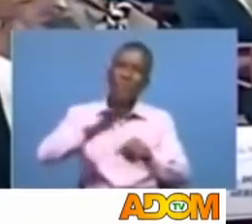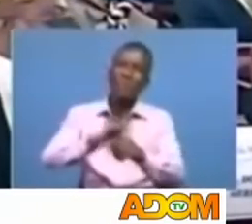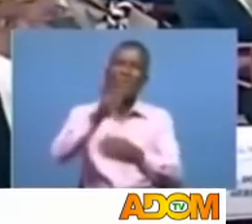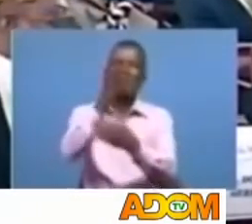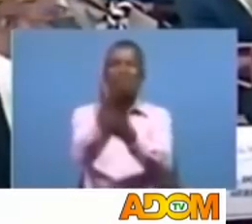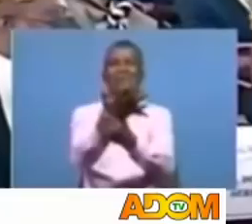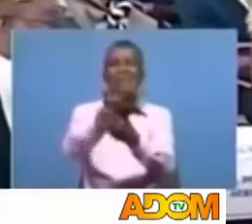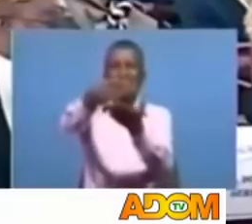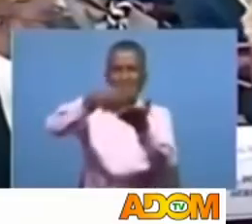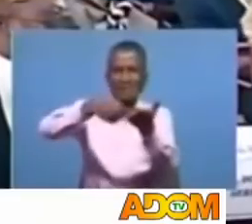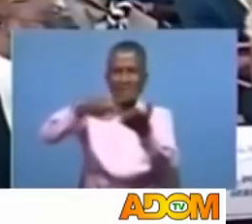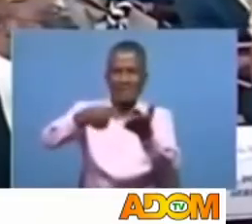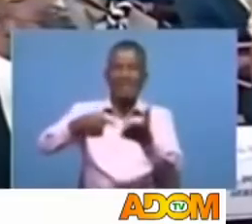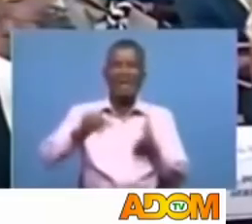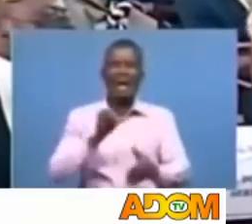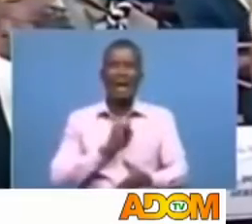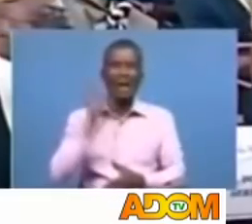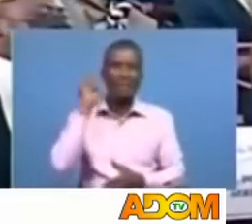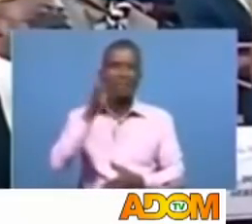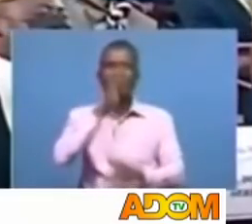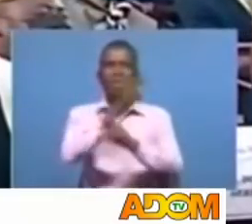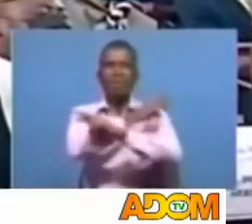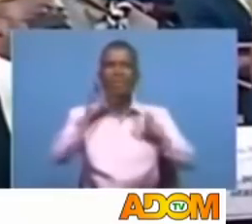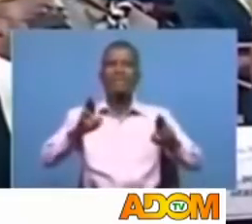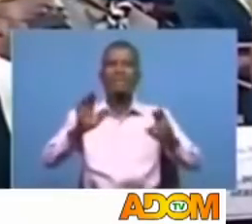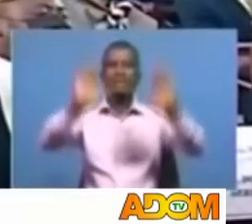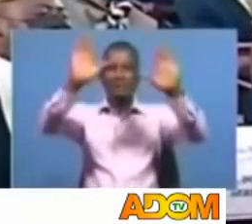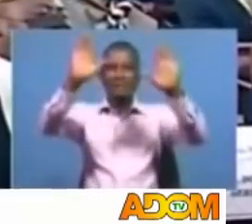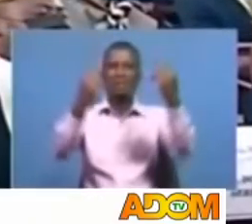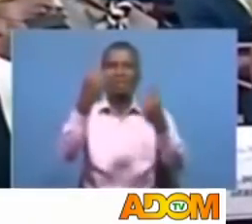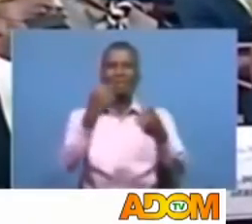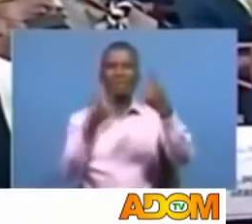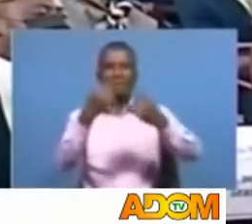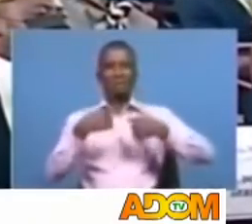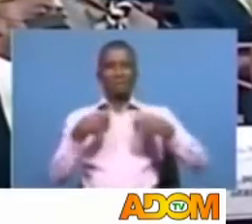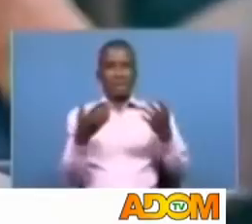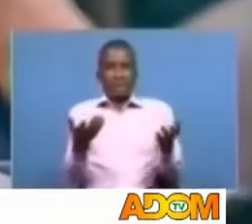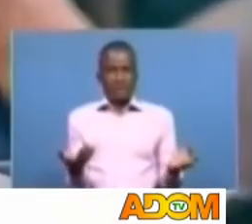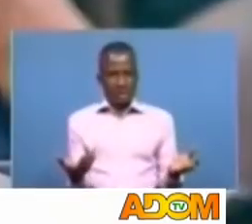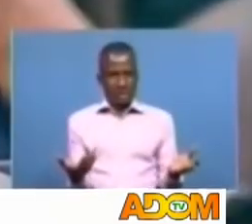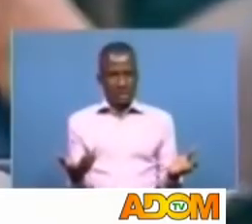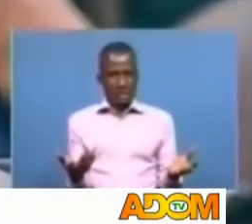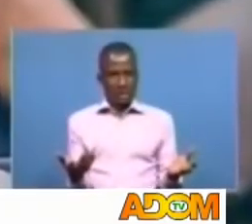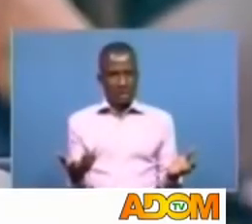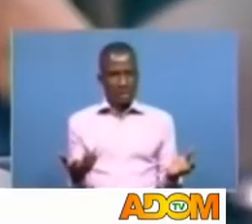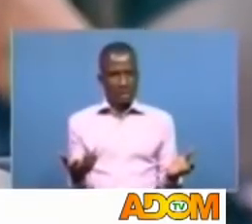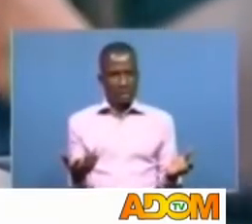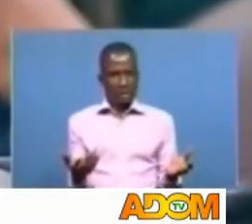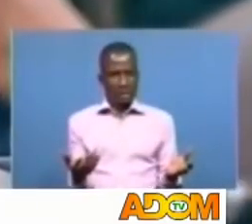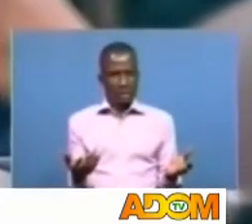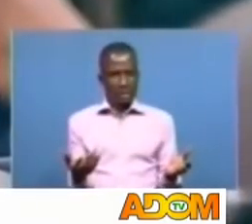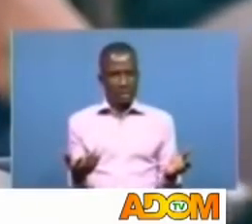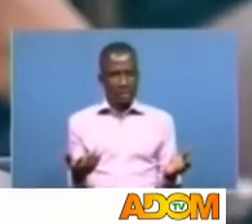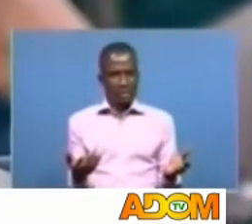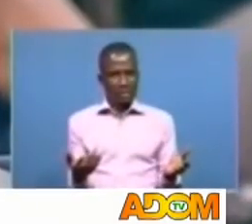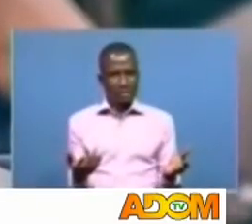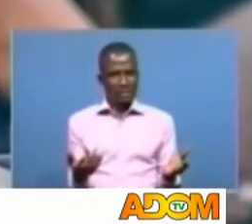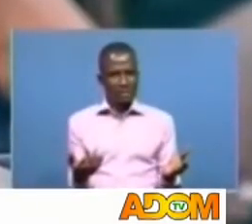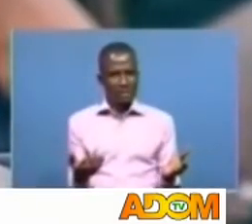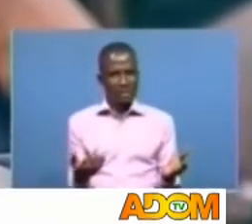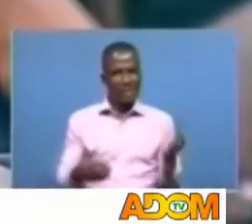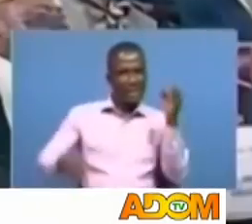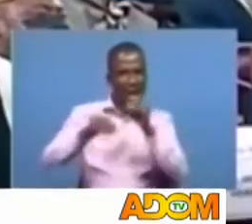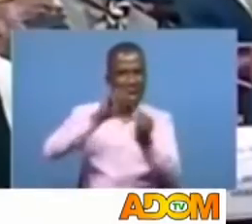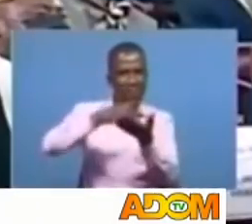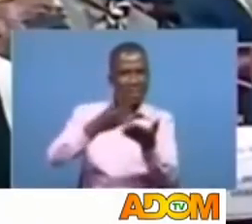in response to our application for interrogatories, in response to our application for stay in relation to that. And in